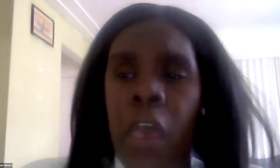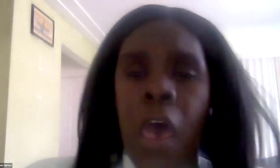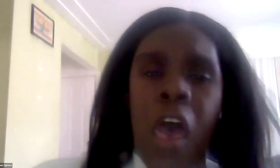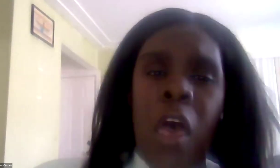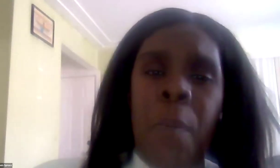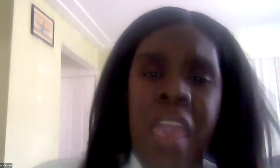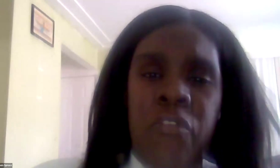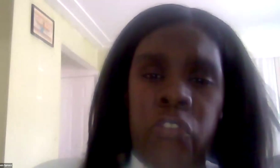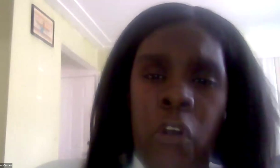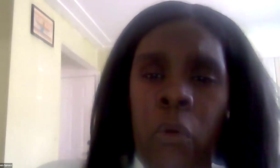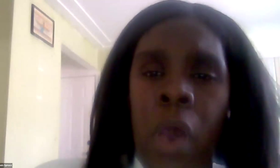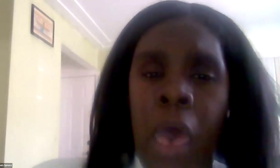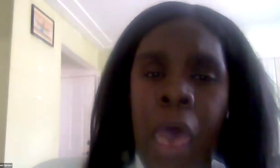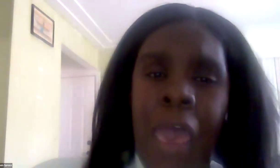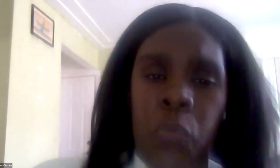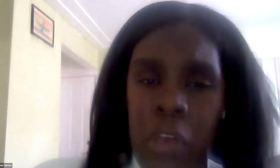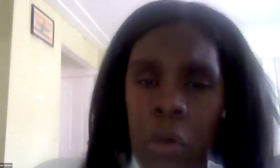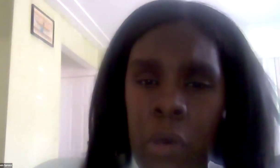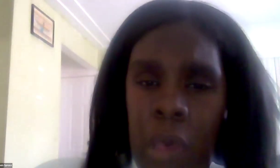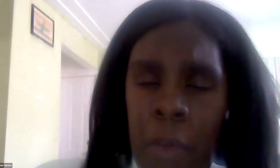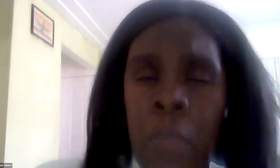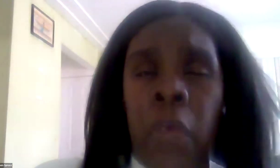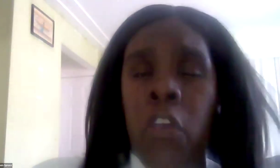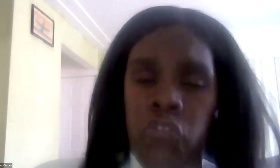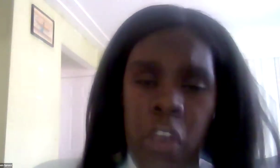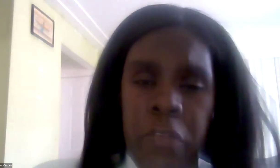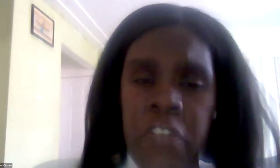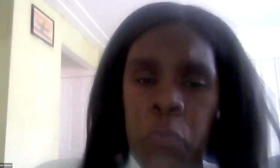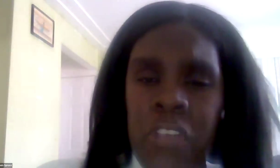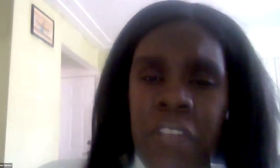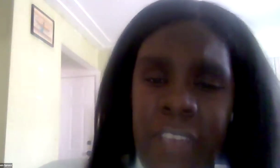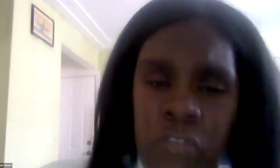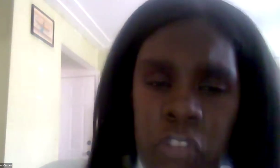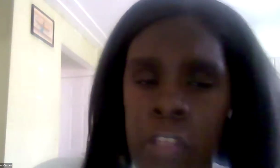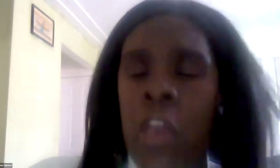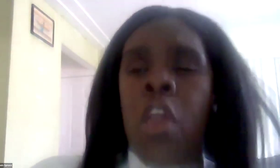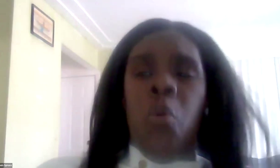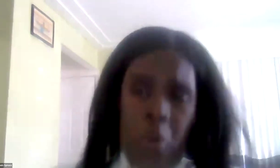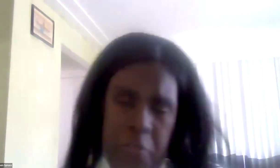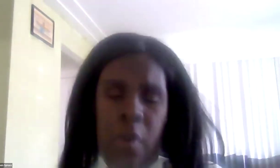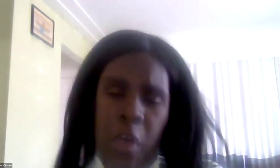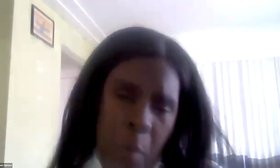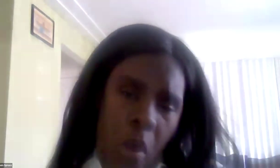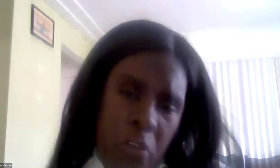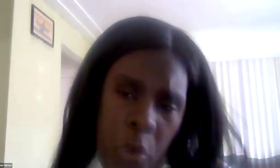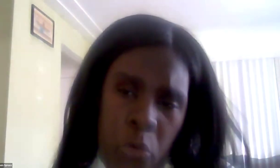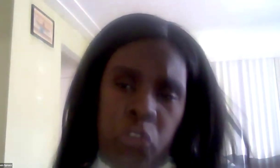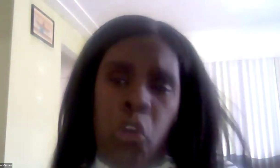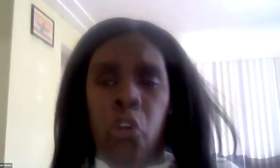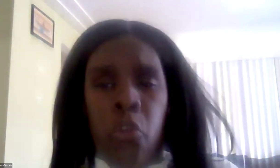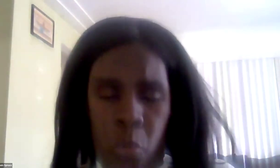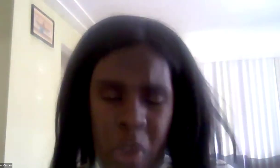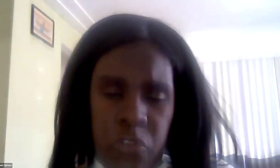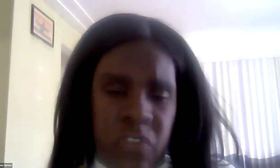resources. And so I will share this presentation with all of